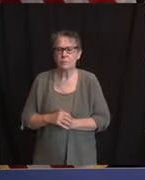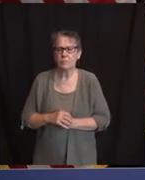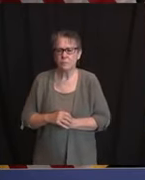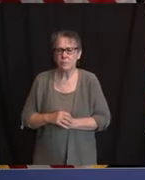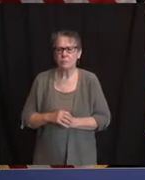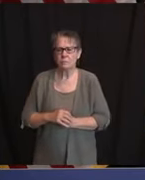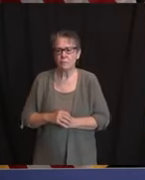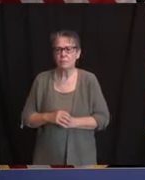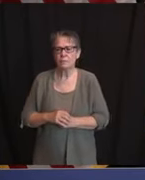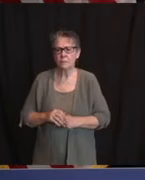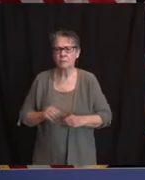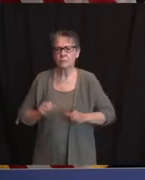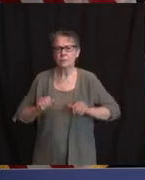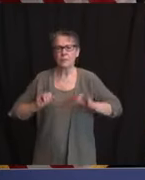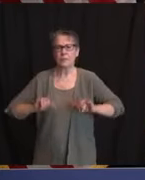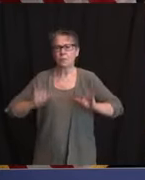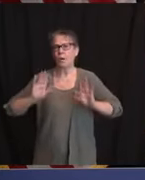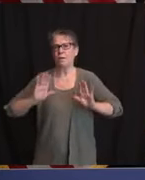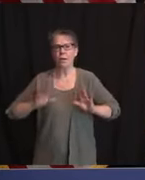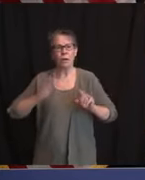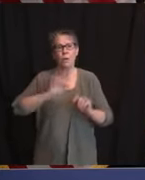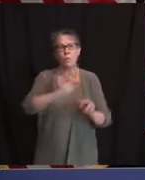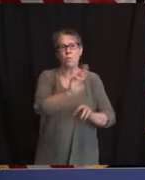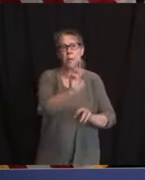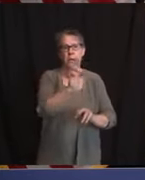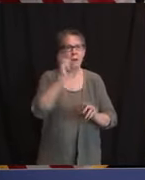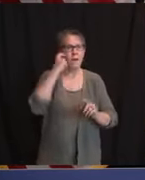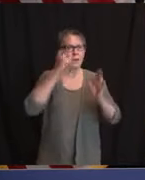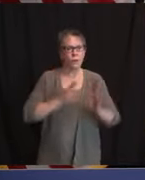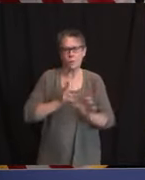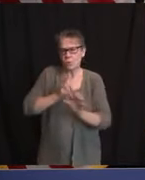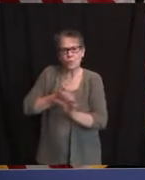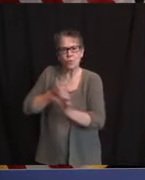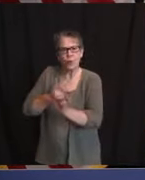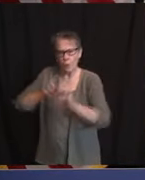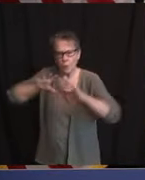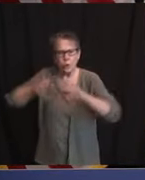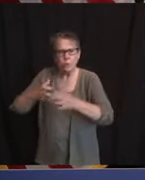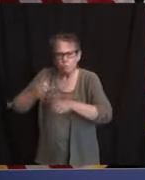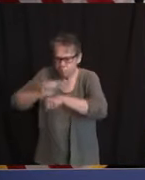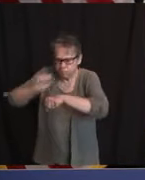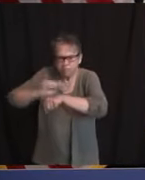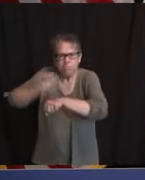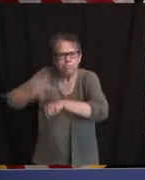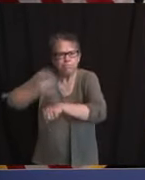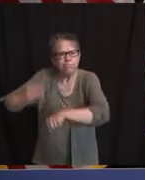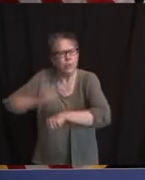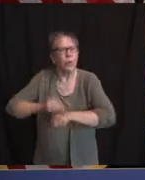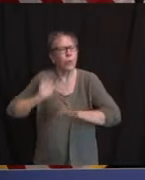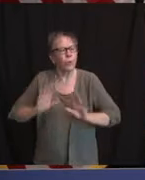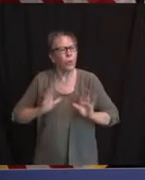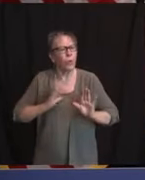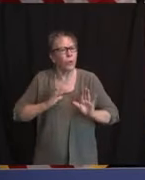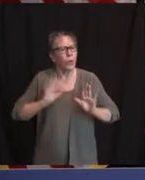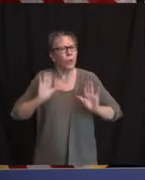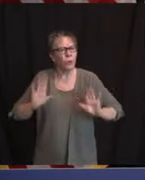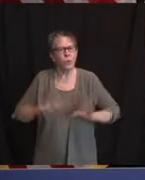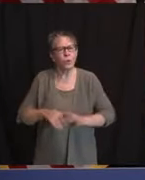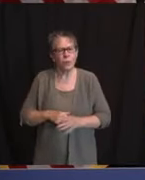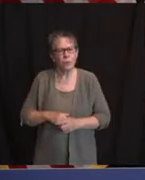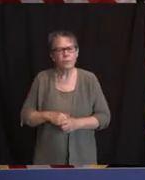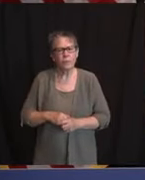fight. I mentioned Governor Hogan as the head of the NGA, and his